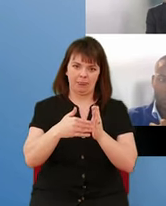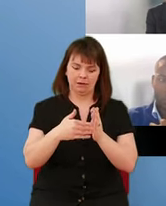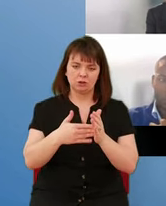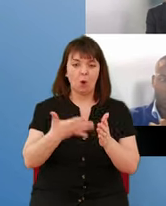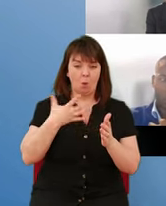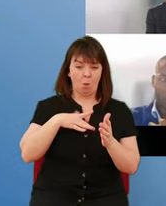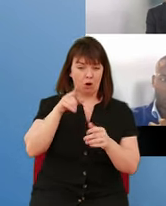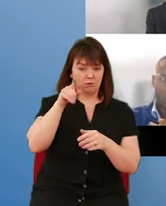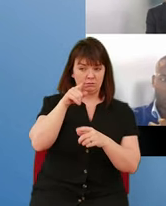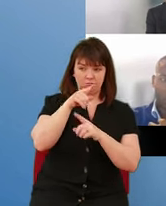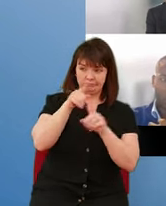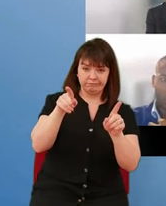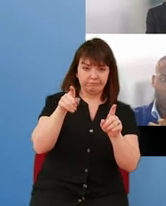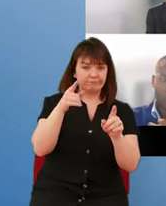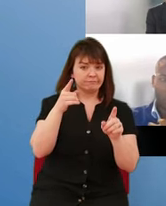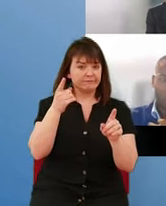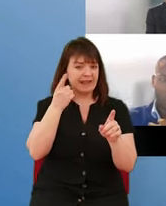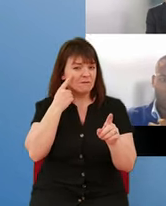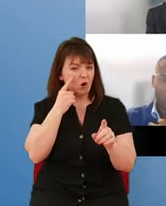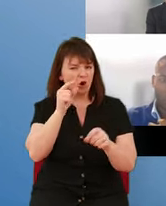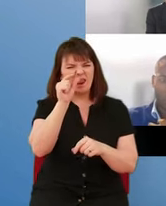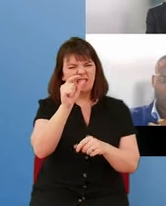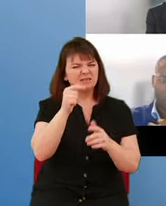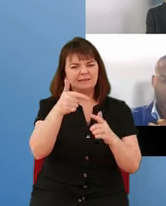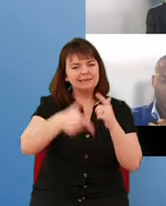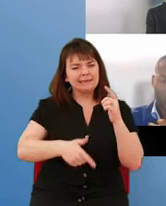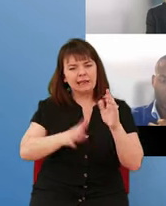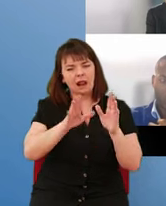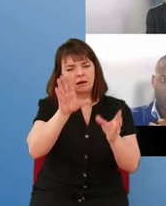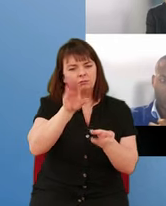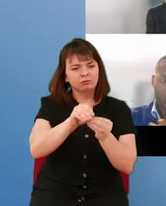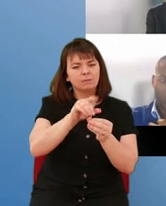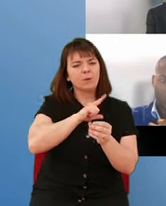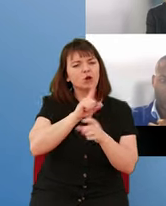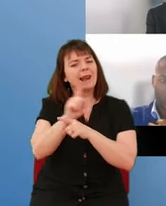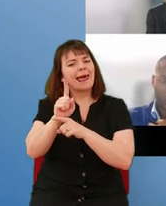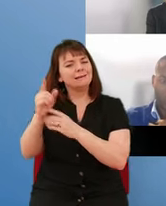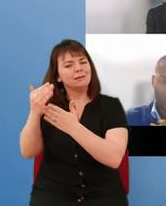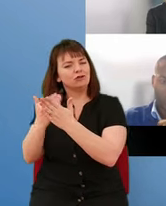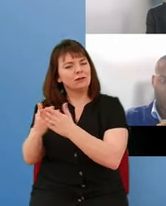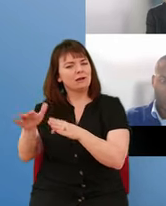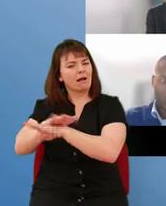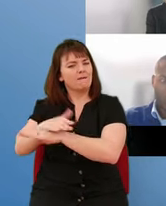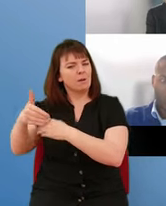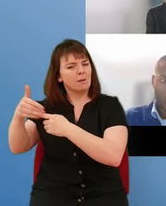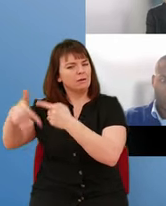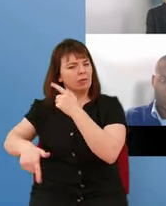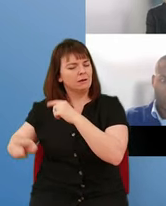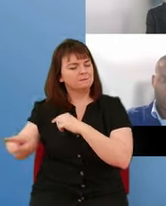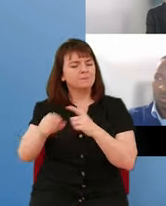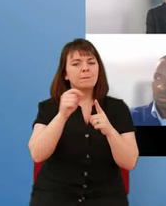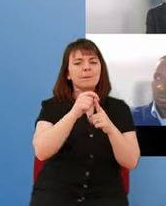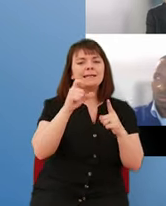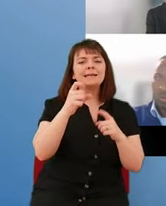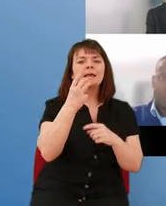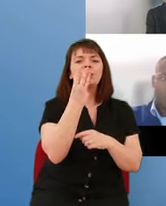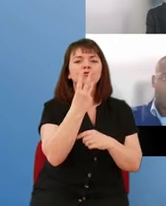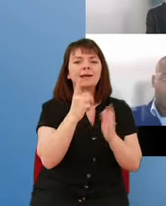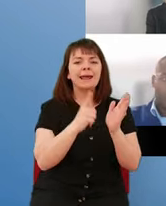got this later on the agenda. PC3 is the LCS risk. That is likely to